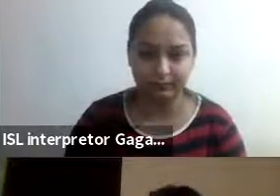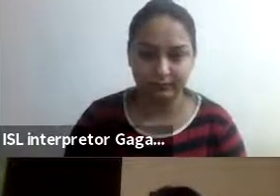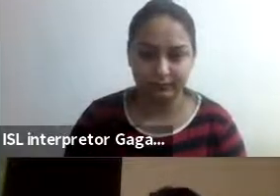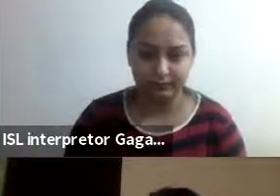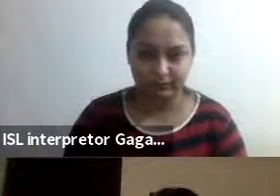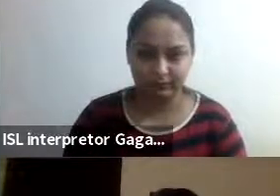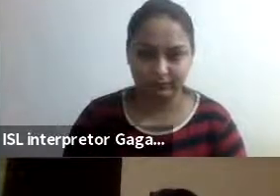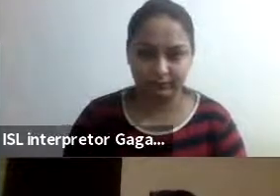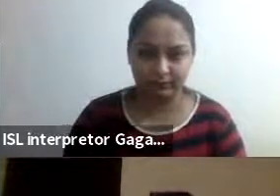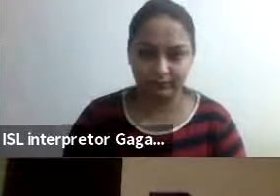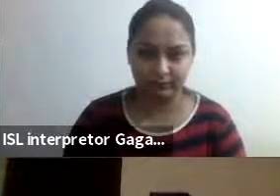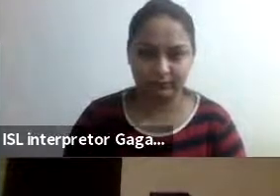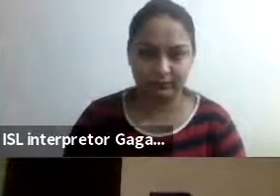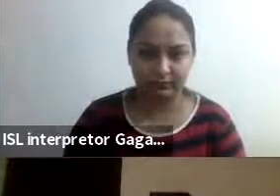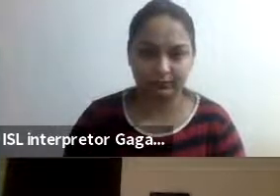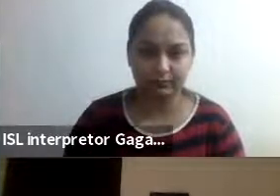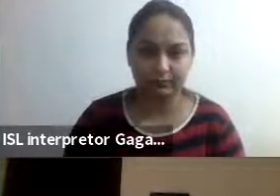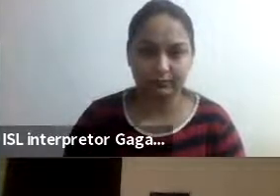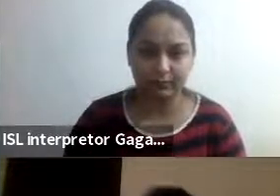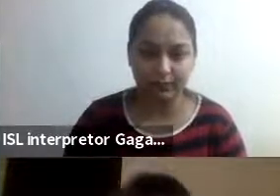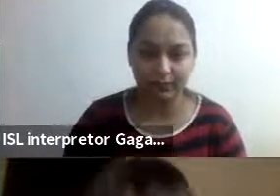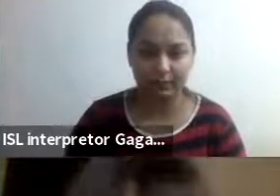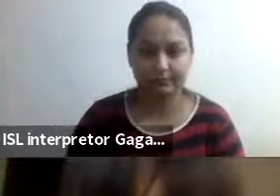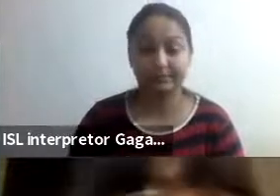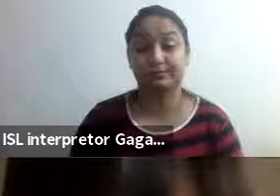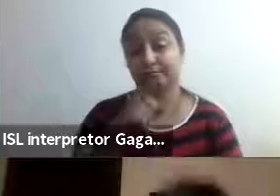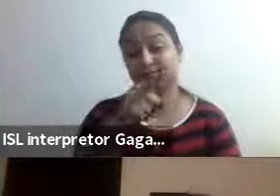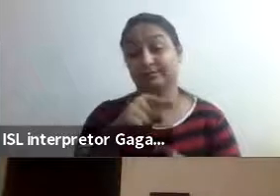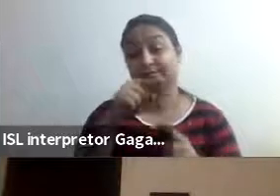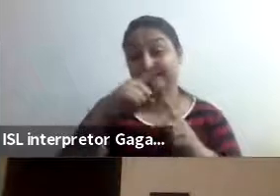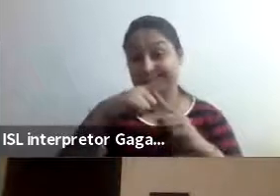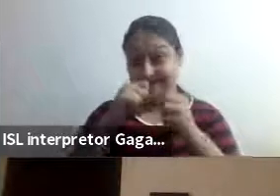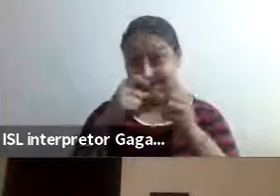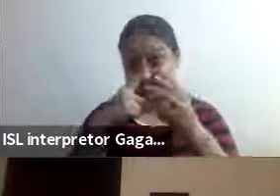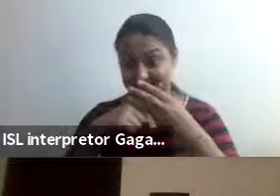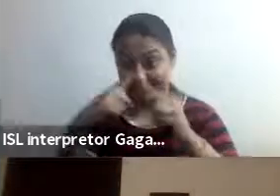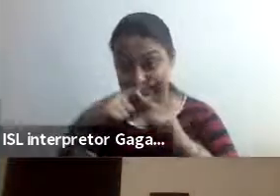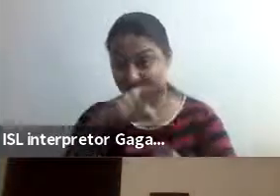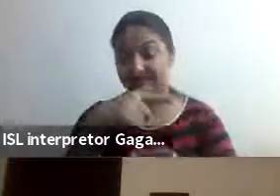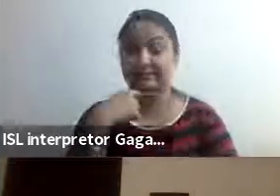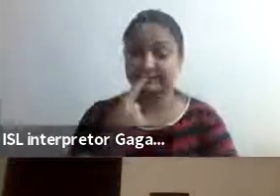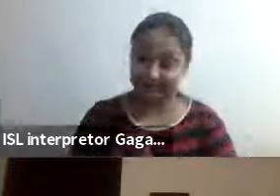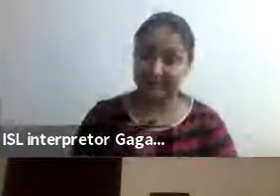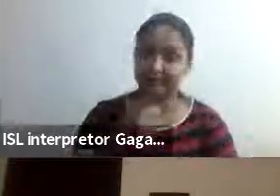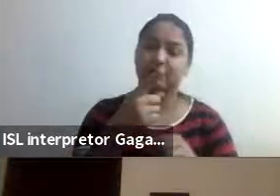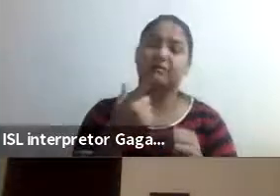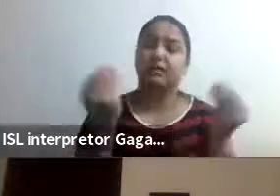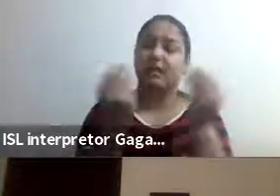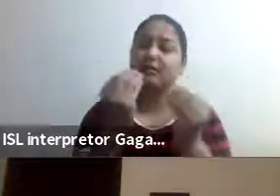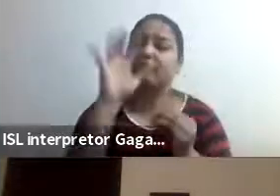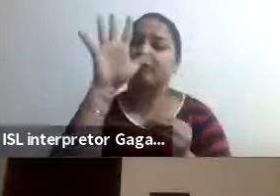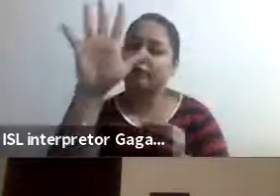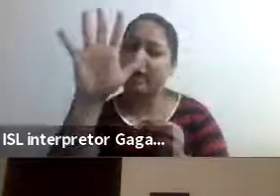portion. Right. The text says this next phase of Bhuribai's career began over 5 days